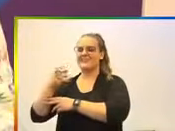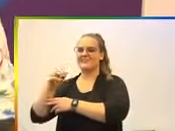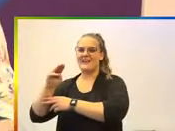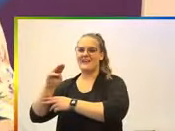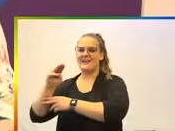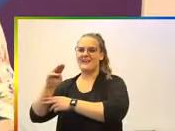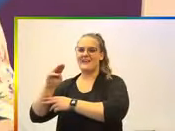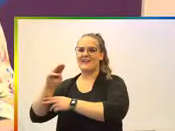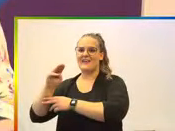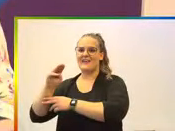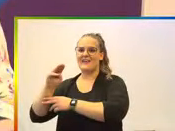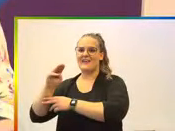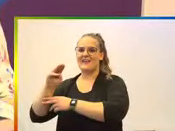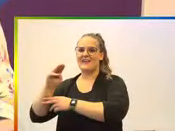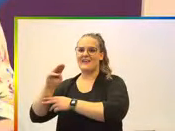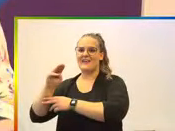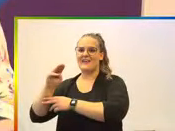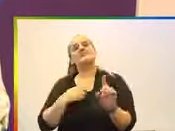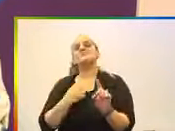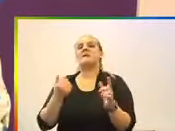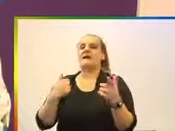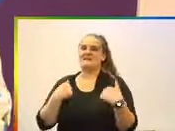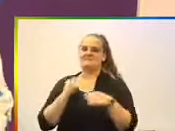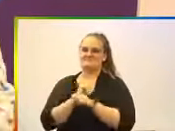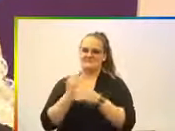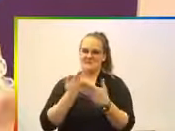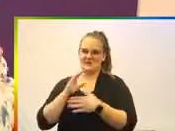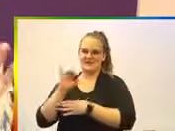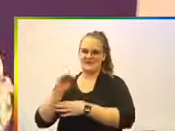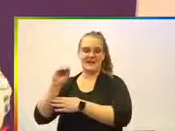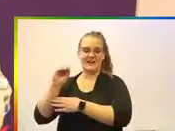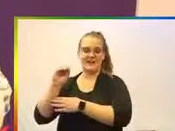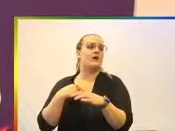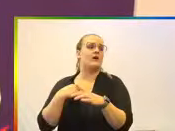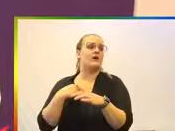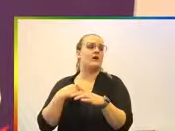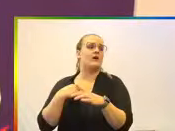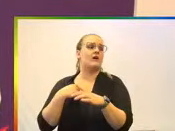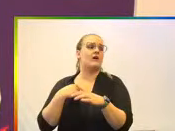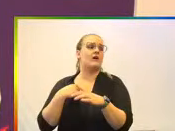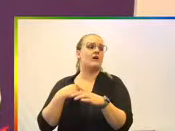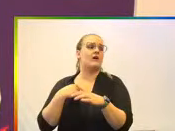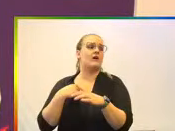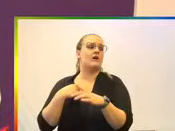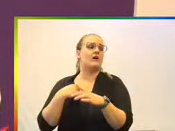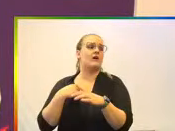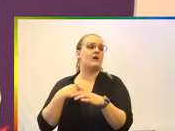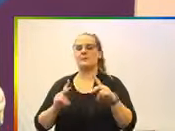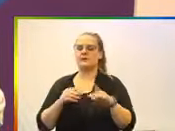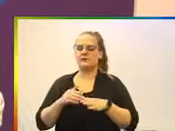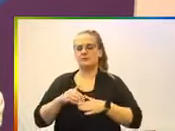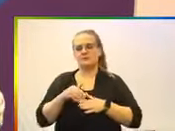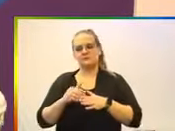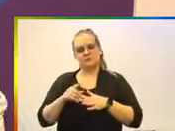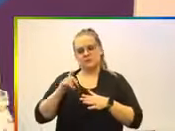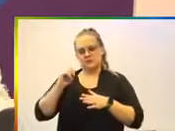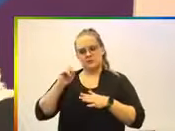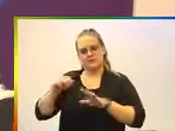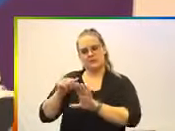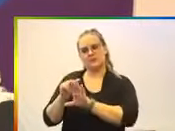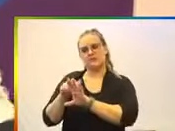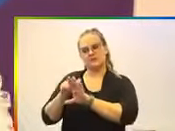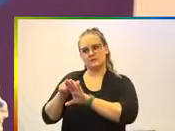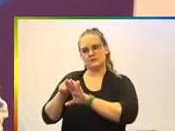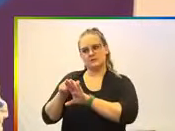I've seen countless times youth come to our doors, and usually there's some hesitance before they actually ring the doorbell. Maybe